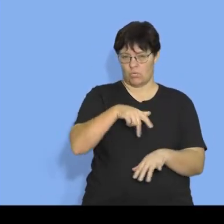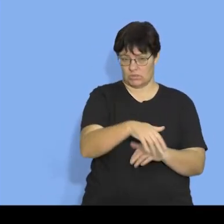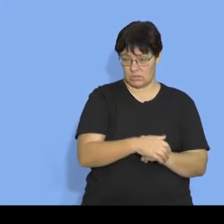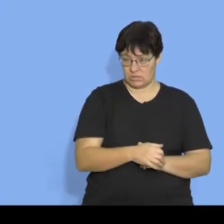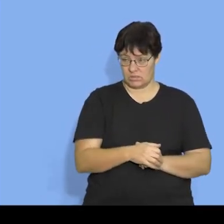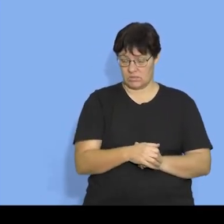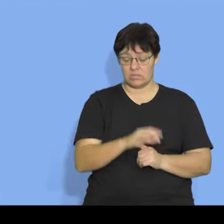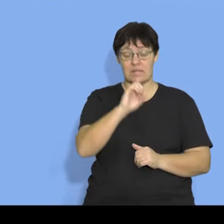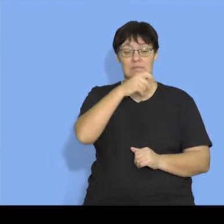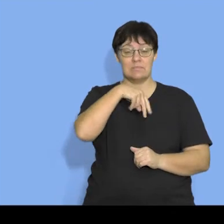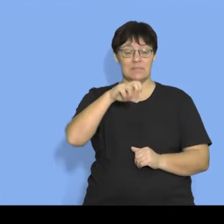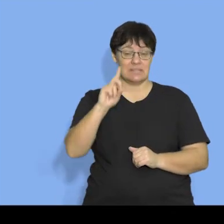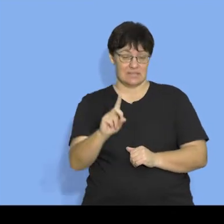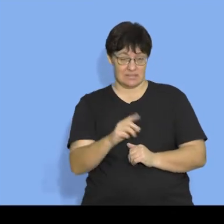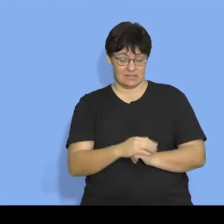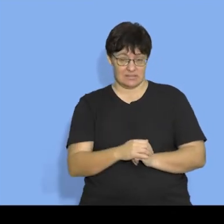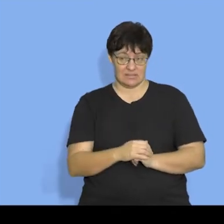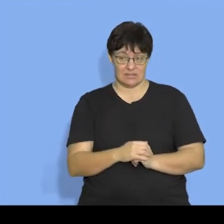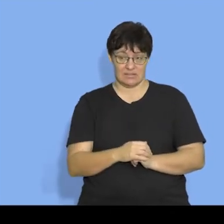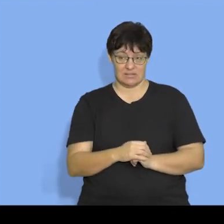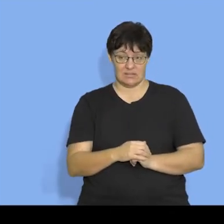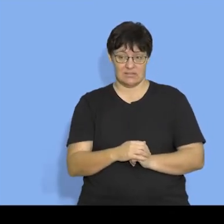Speed is a